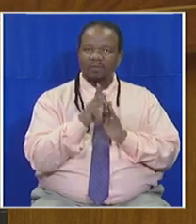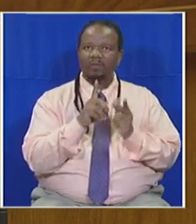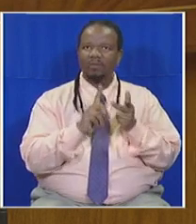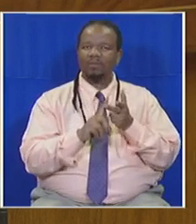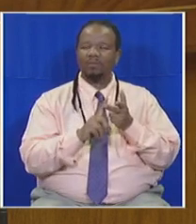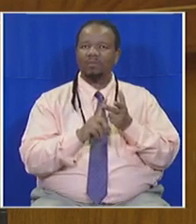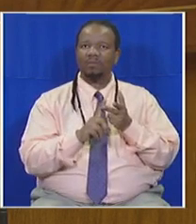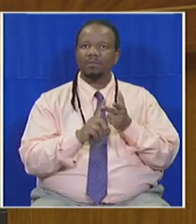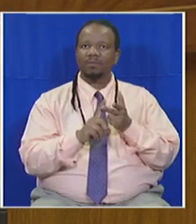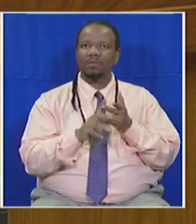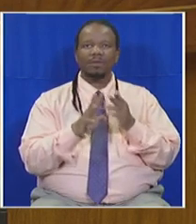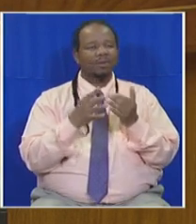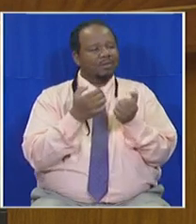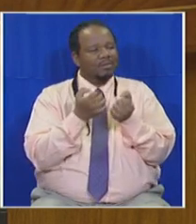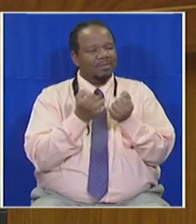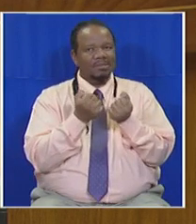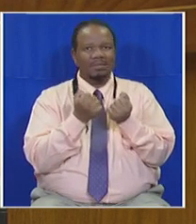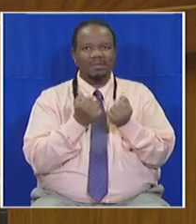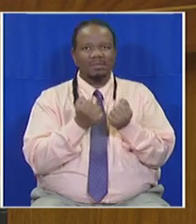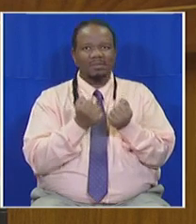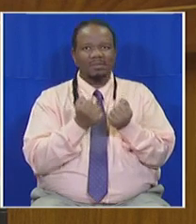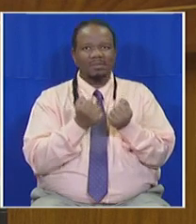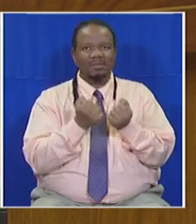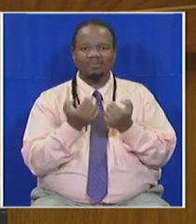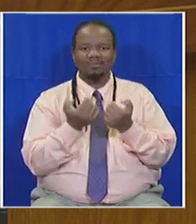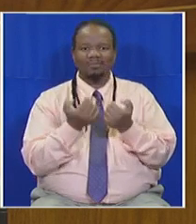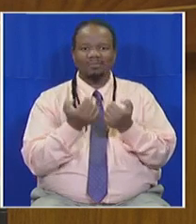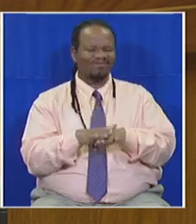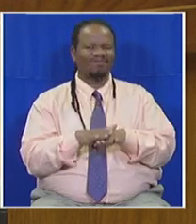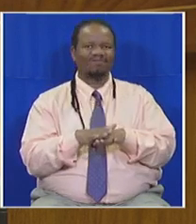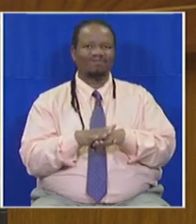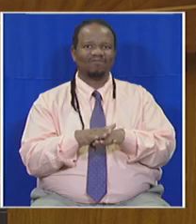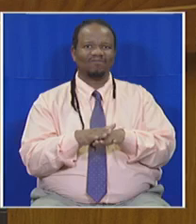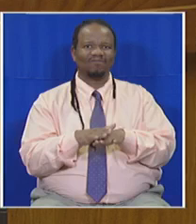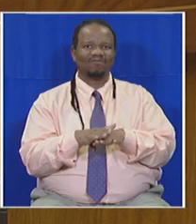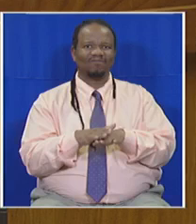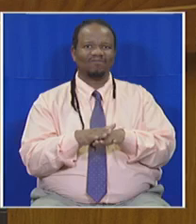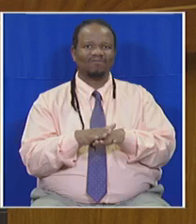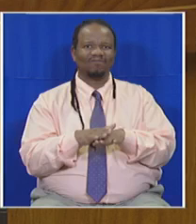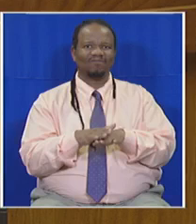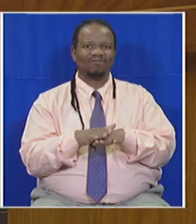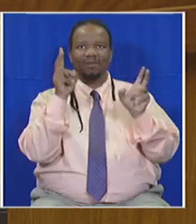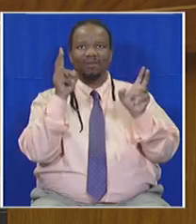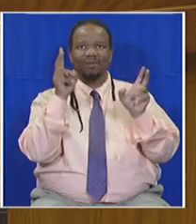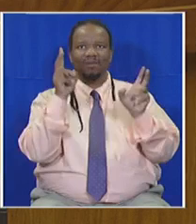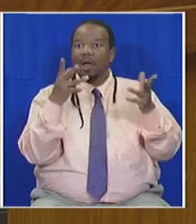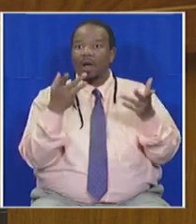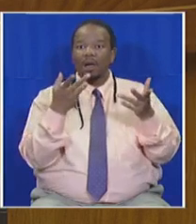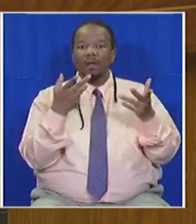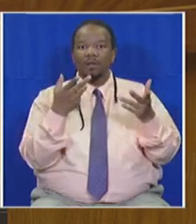most difficult and complex matter of implementation, what others refer to as the art of doing.